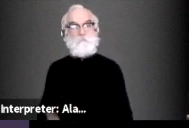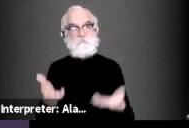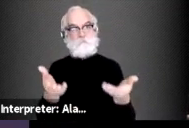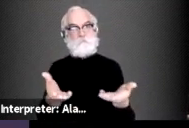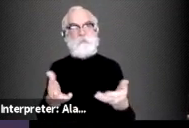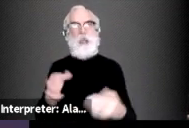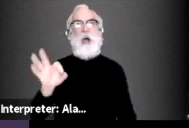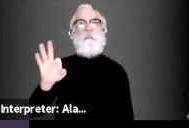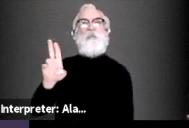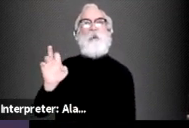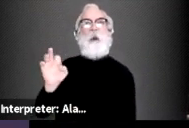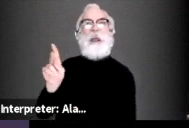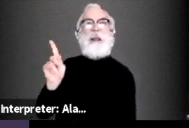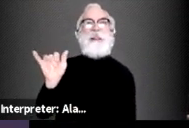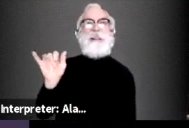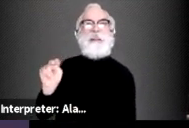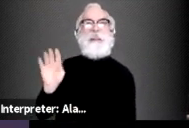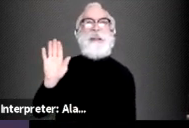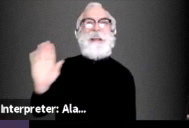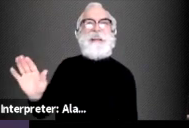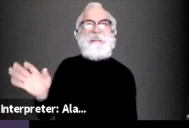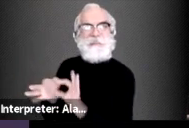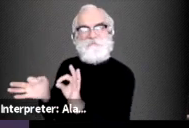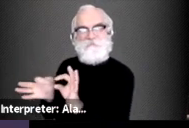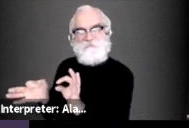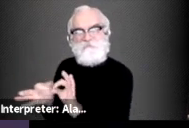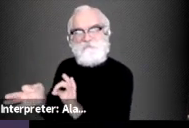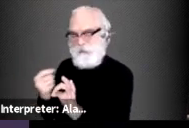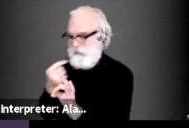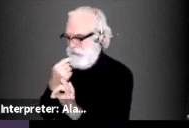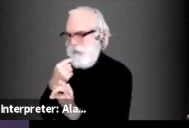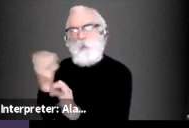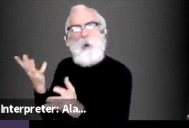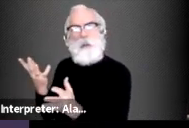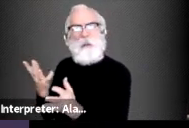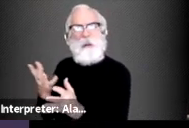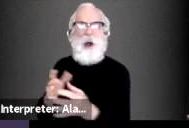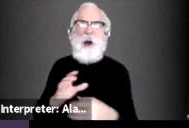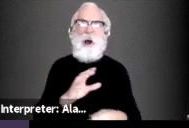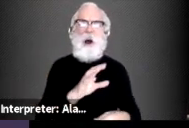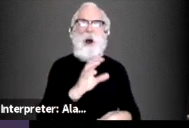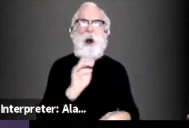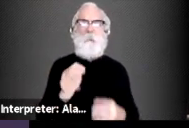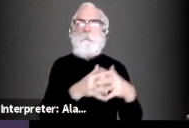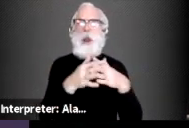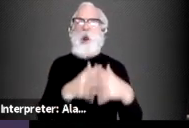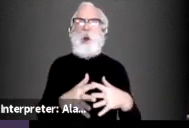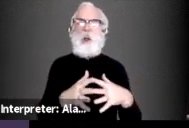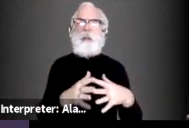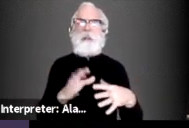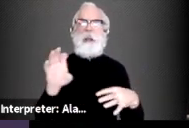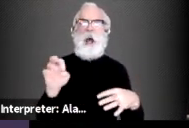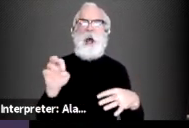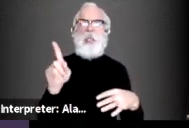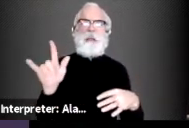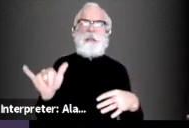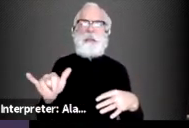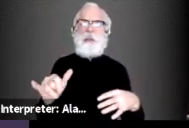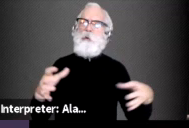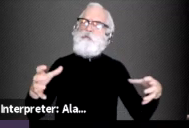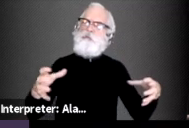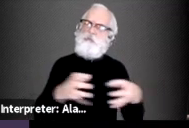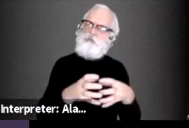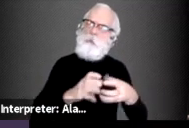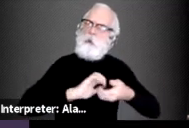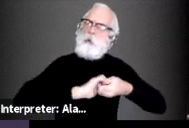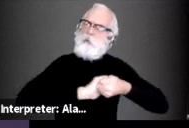Franklin's accompanying text urged the American colonies to unite with one another on behalf of British and colonial interests to defend